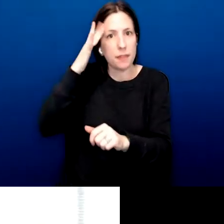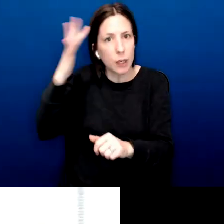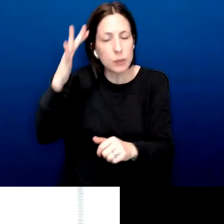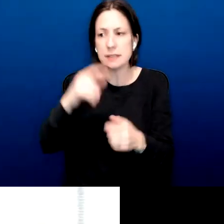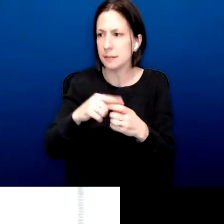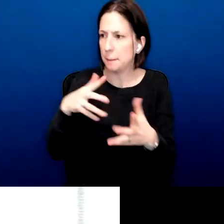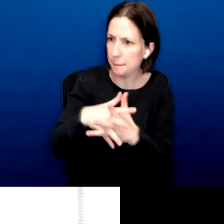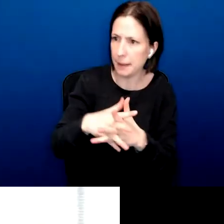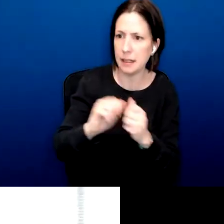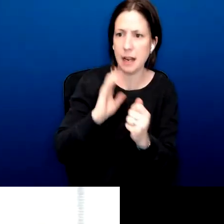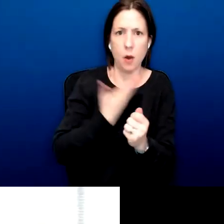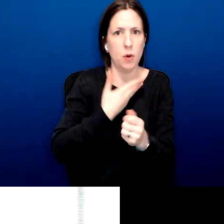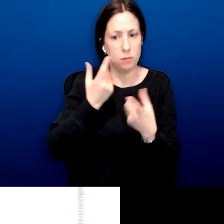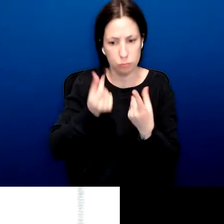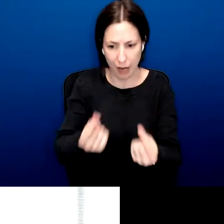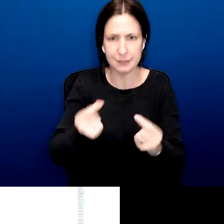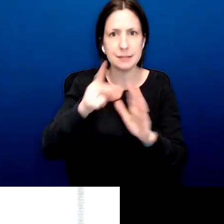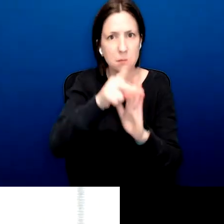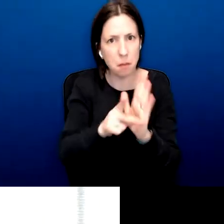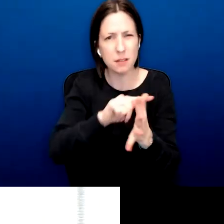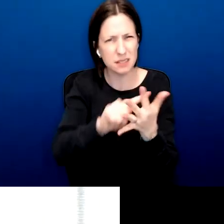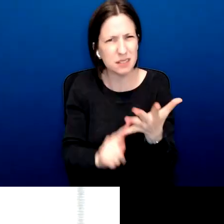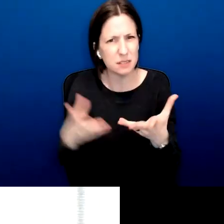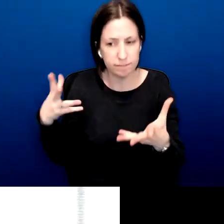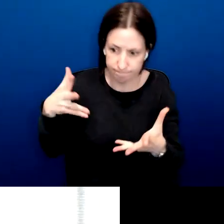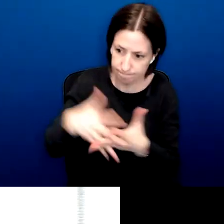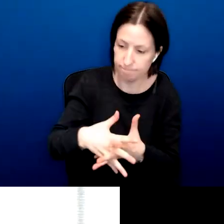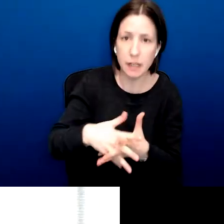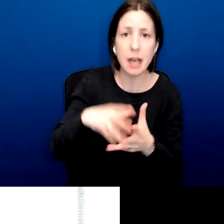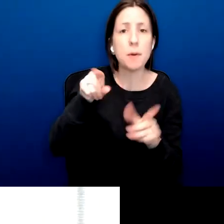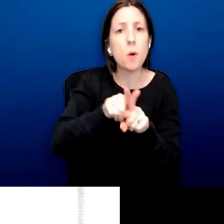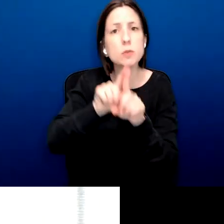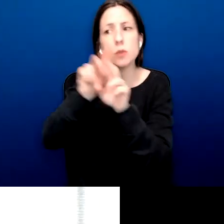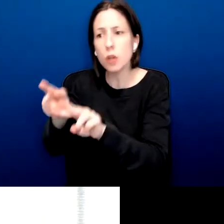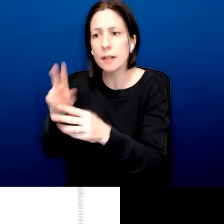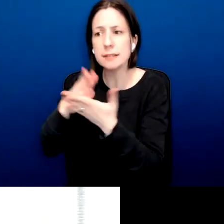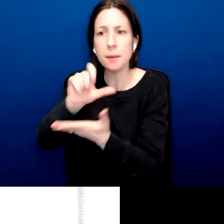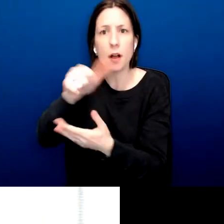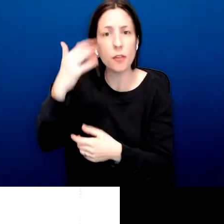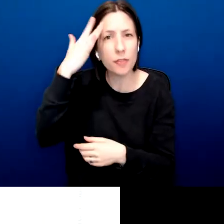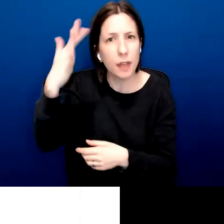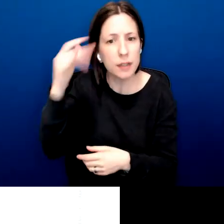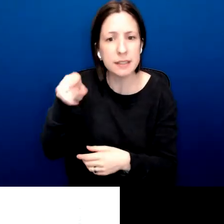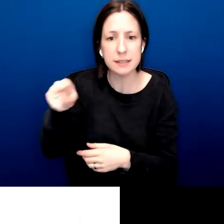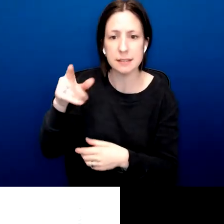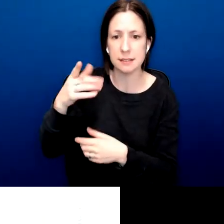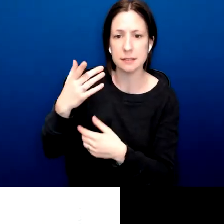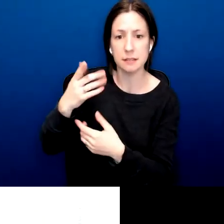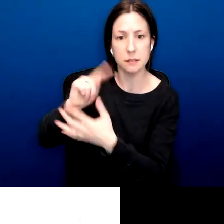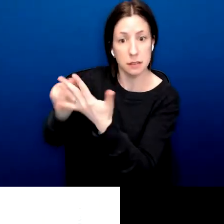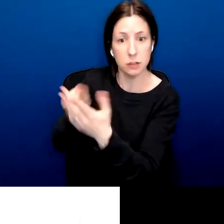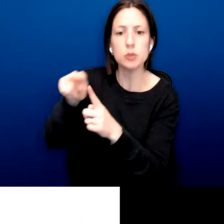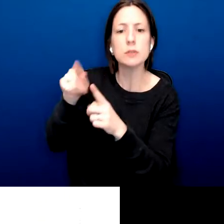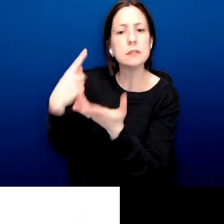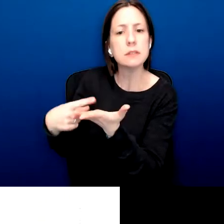practices and policies a lot of times. But then also taking a look at some of those other theories as well, those other tenets as well, my apologies, talking